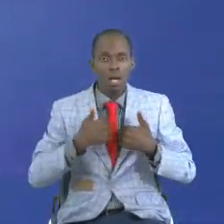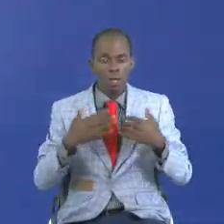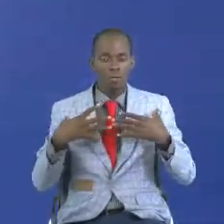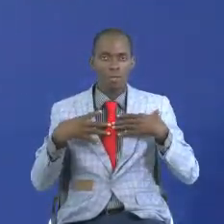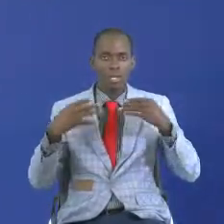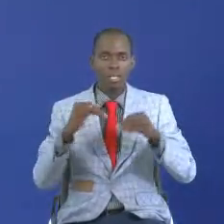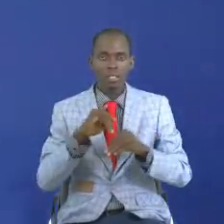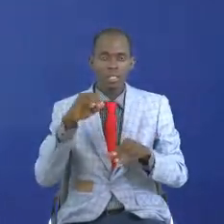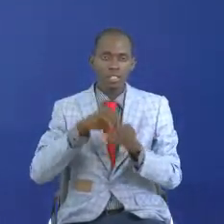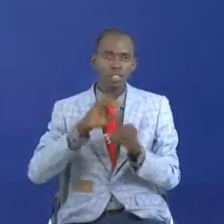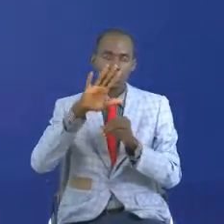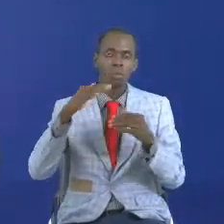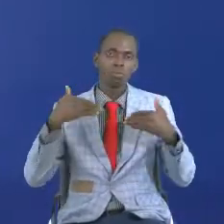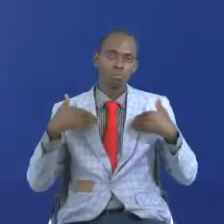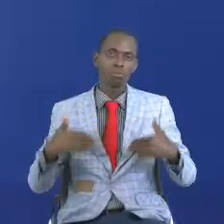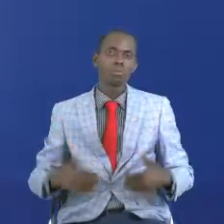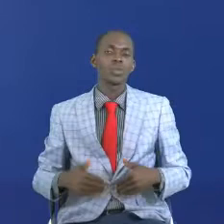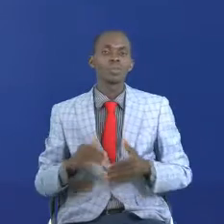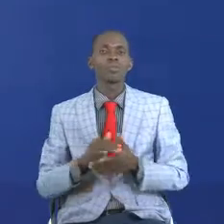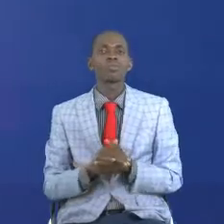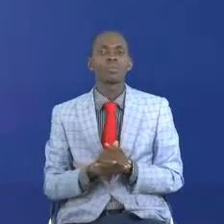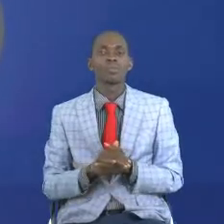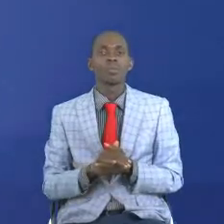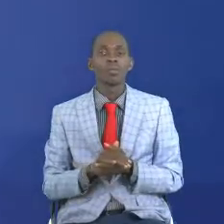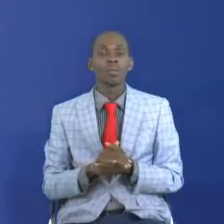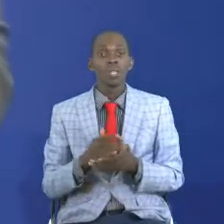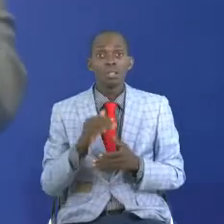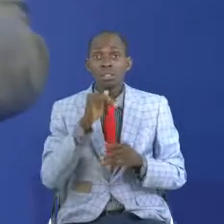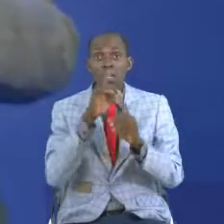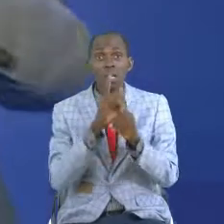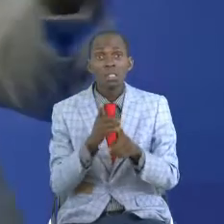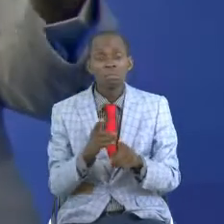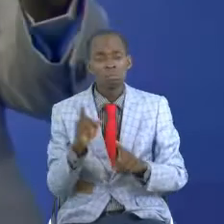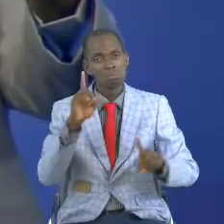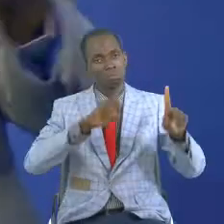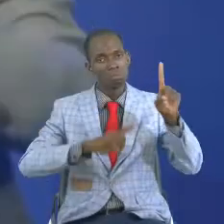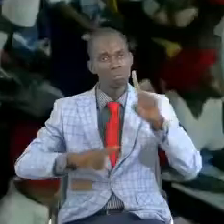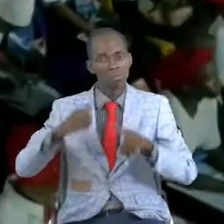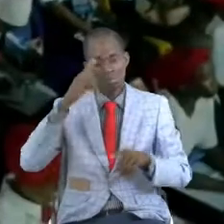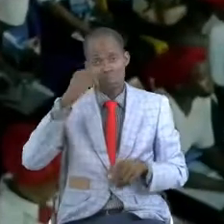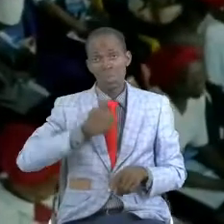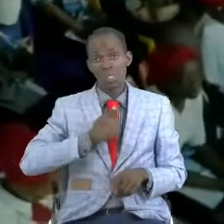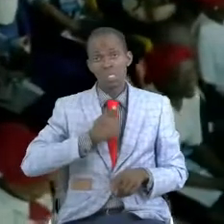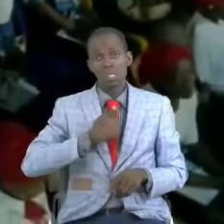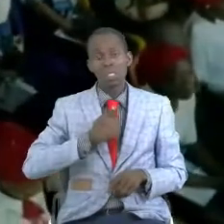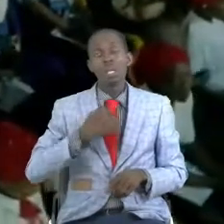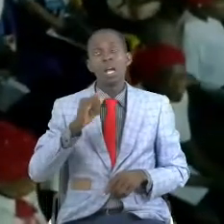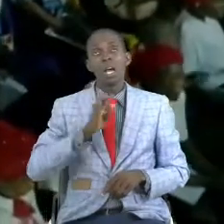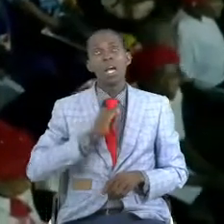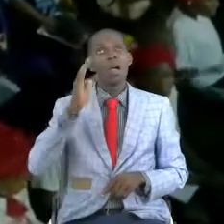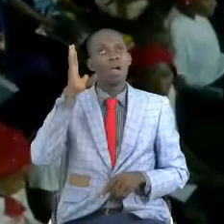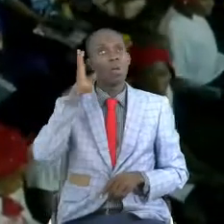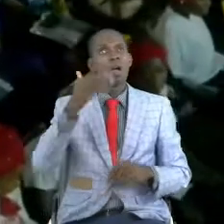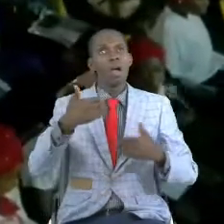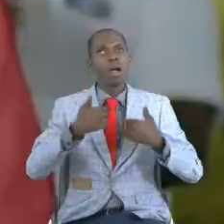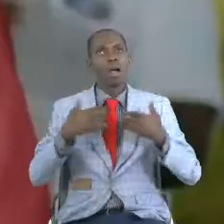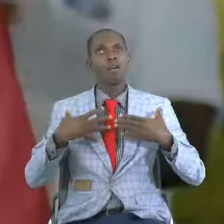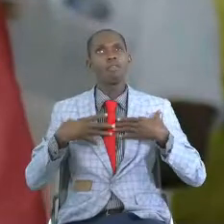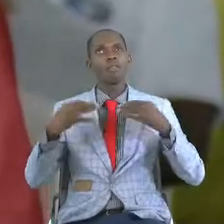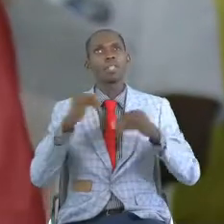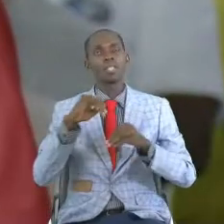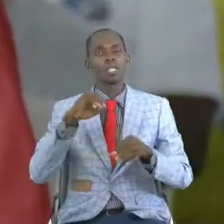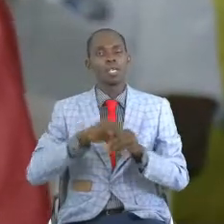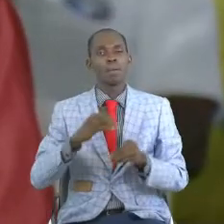body. Okay, I will have healing in my body. I will